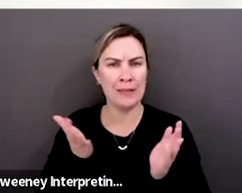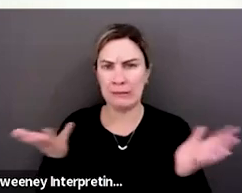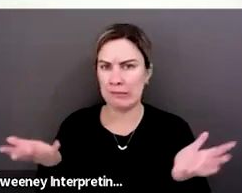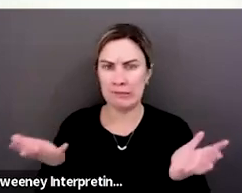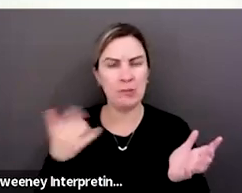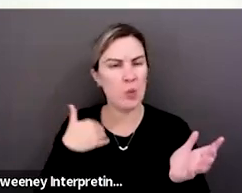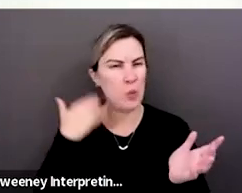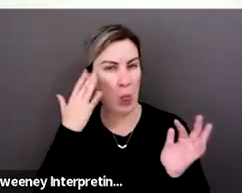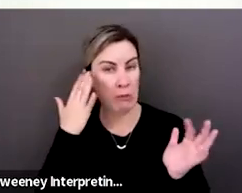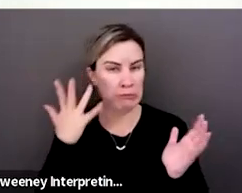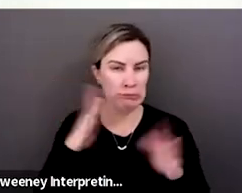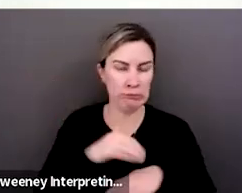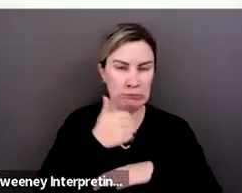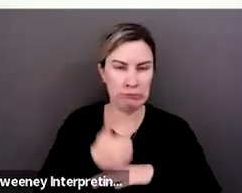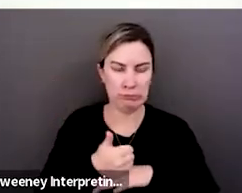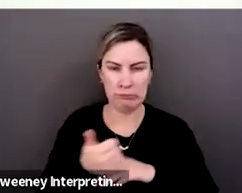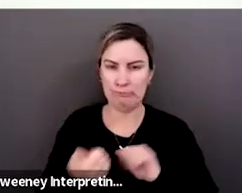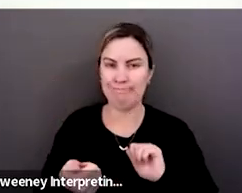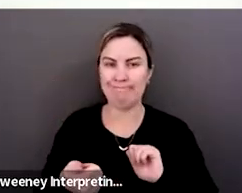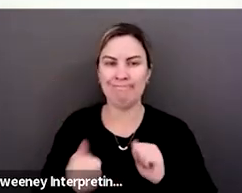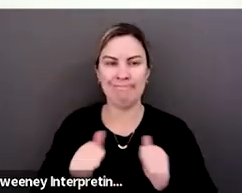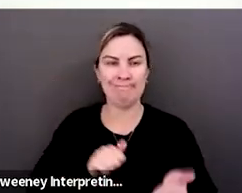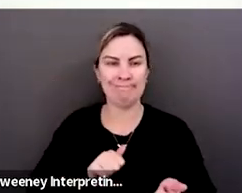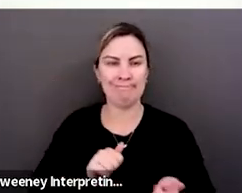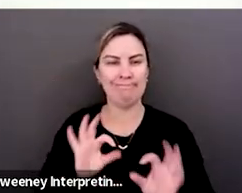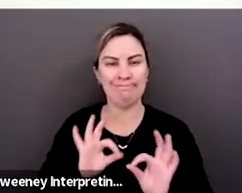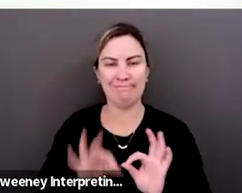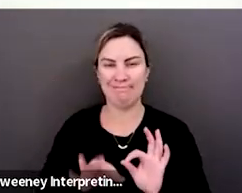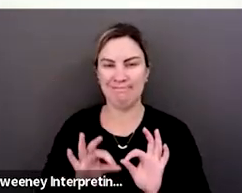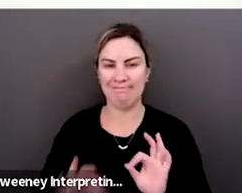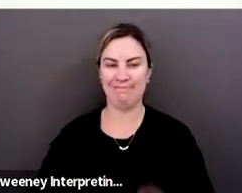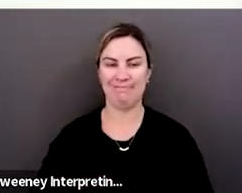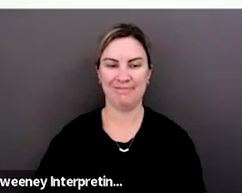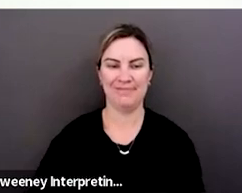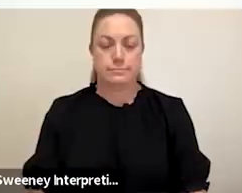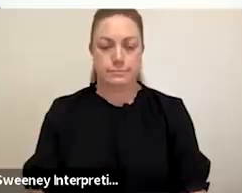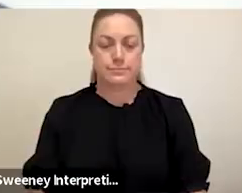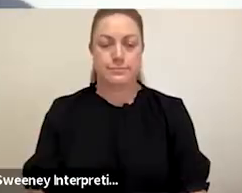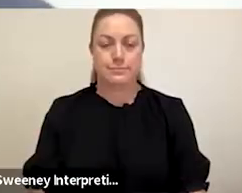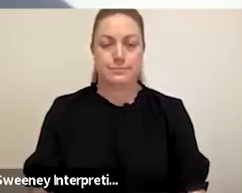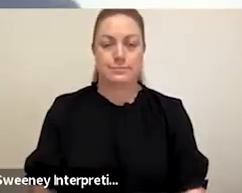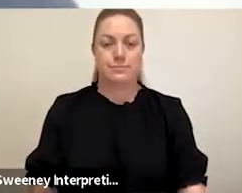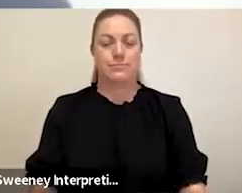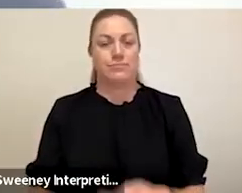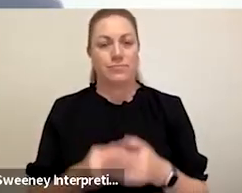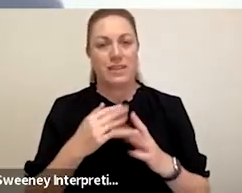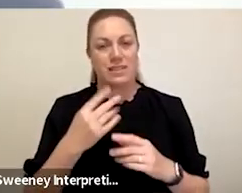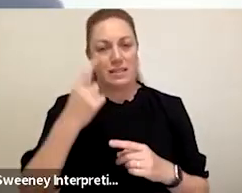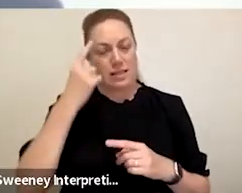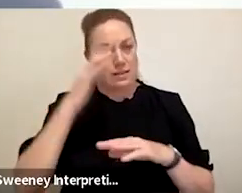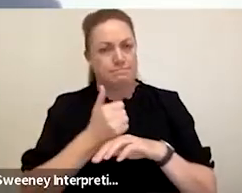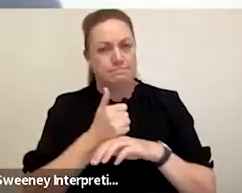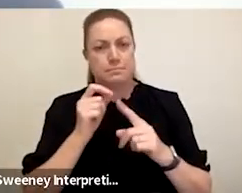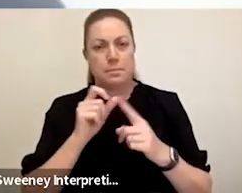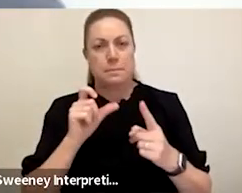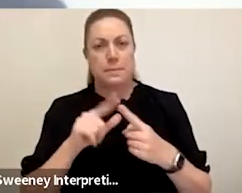sort of thinking along those lines, and then we came across PCEP through some sort of recommendation, I can't quite remember. And we